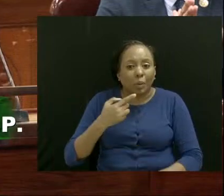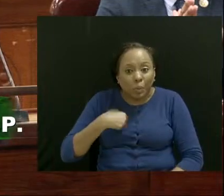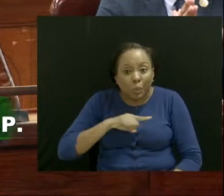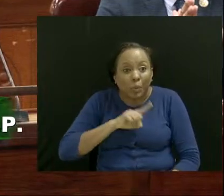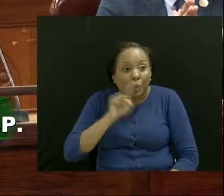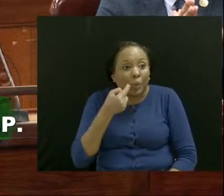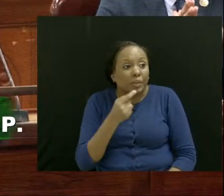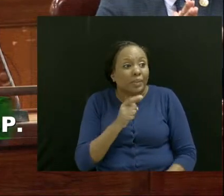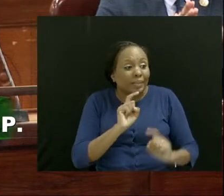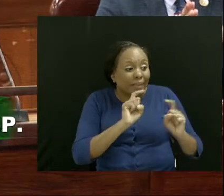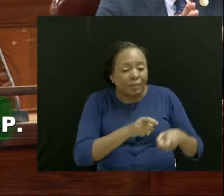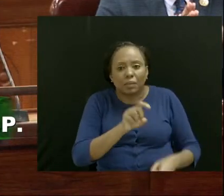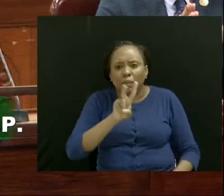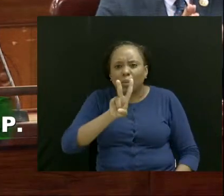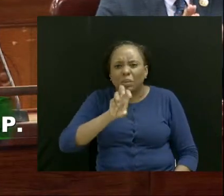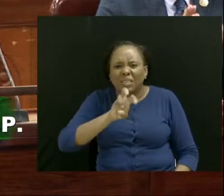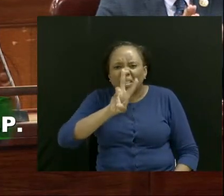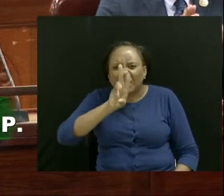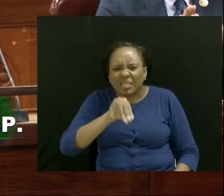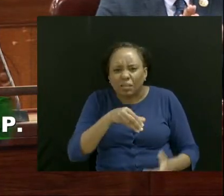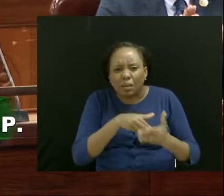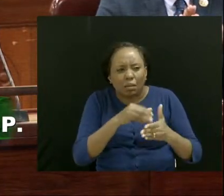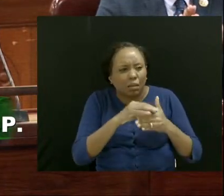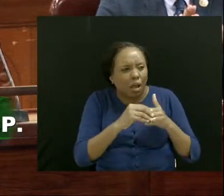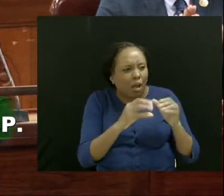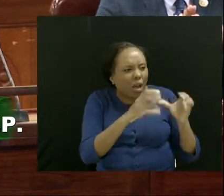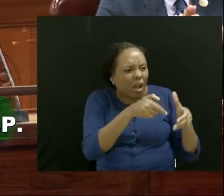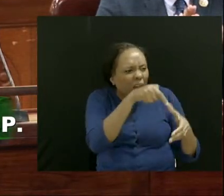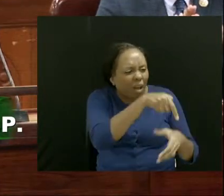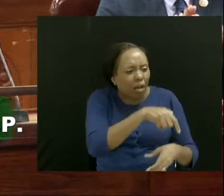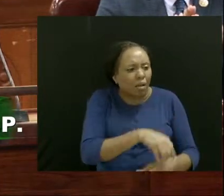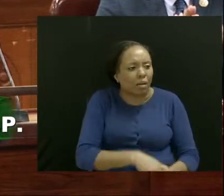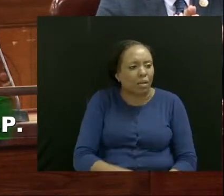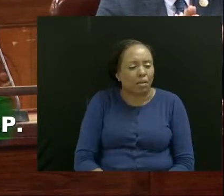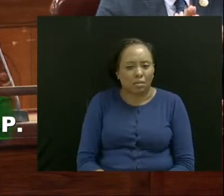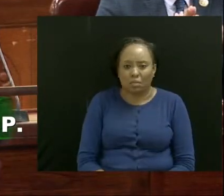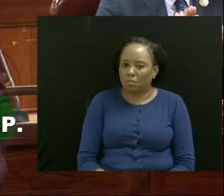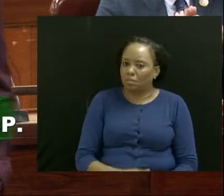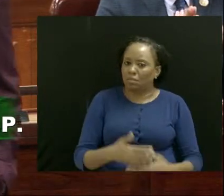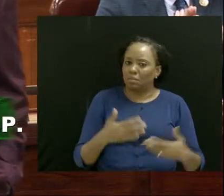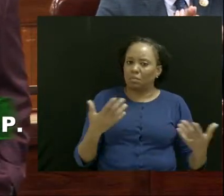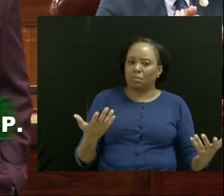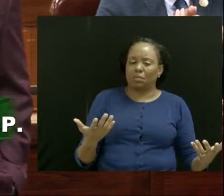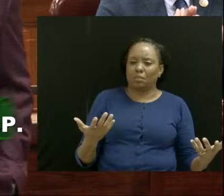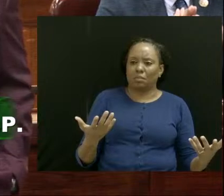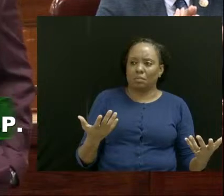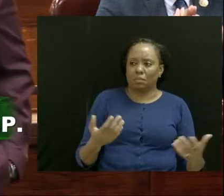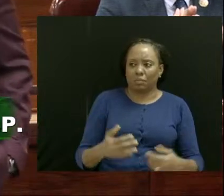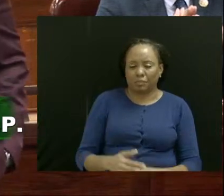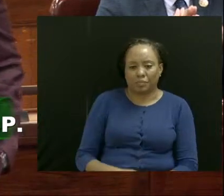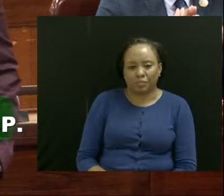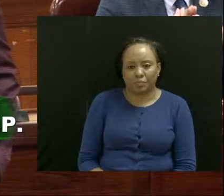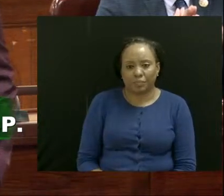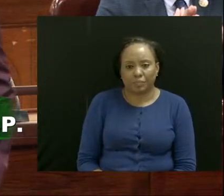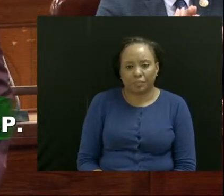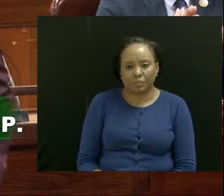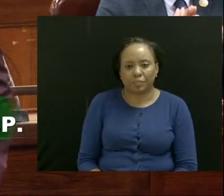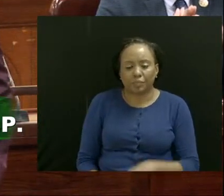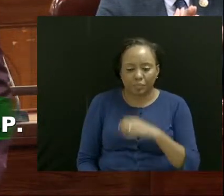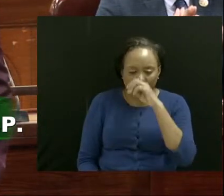in an industry area that generates almost 5 trillion. So you ask